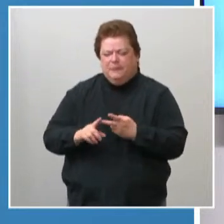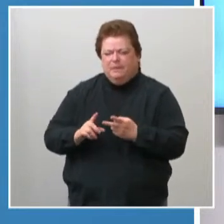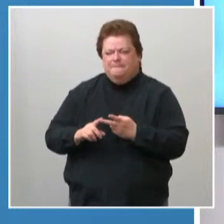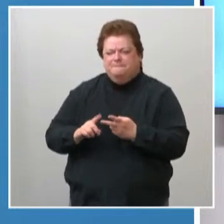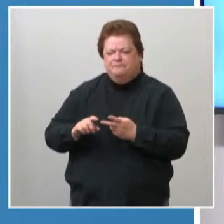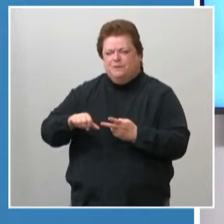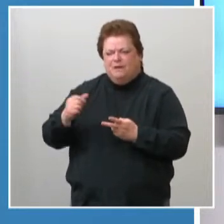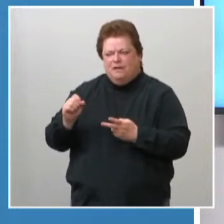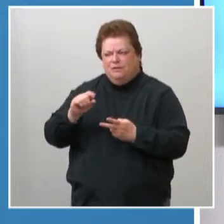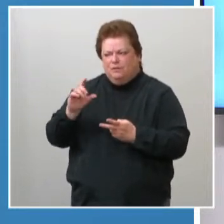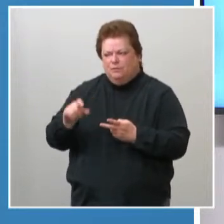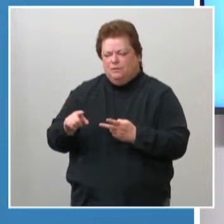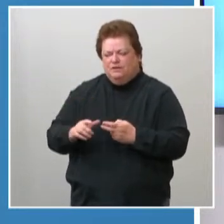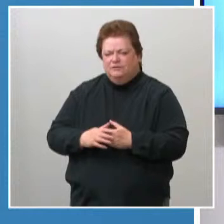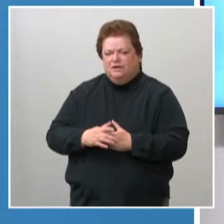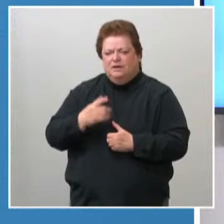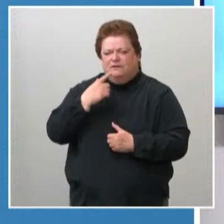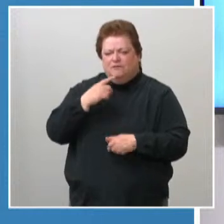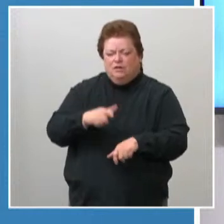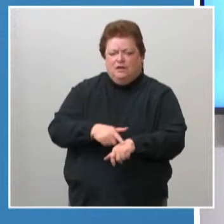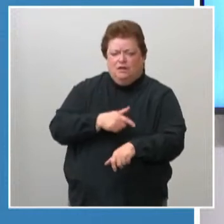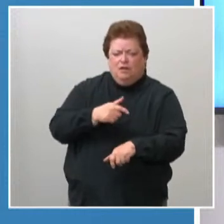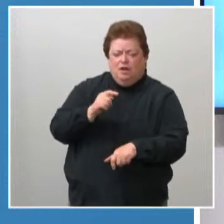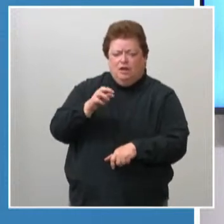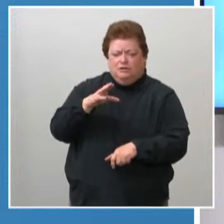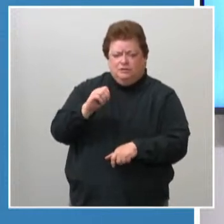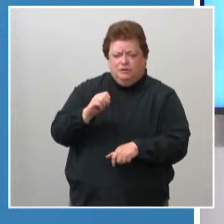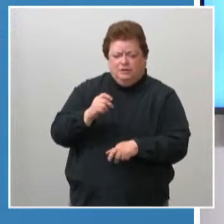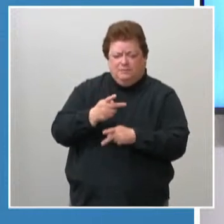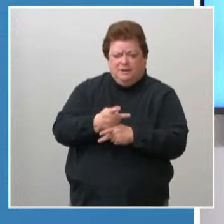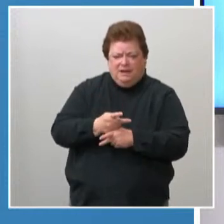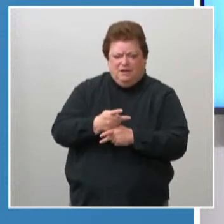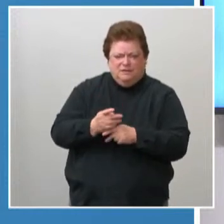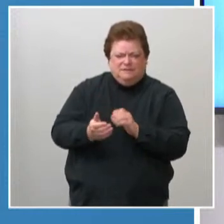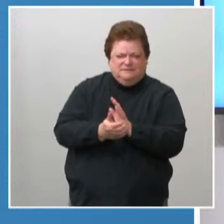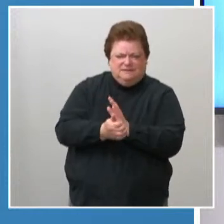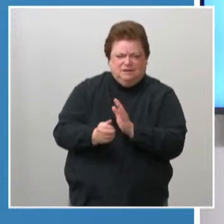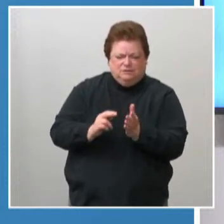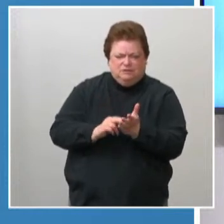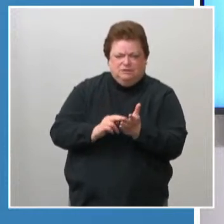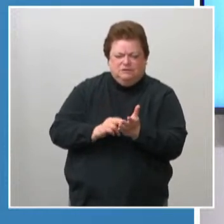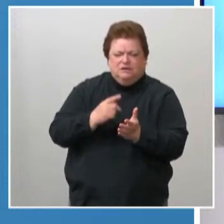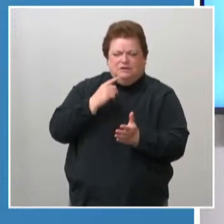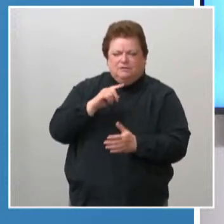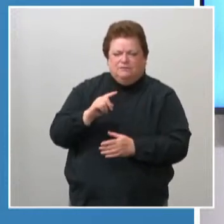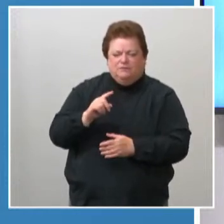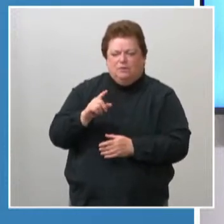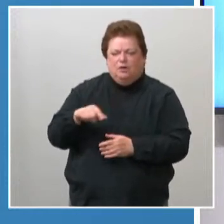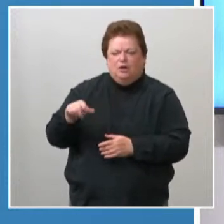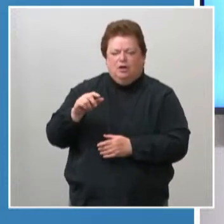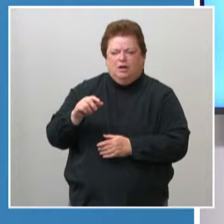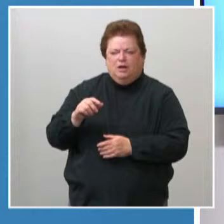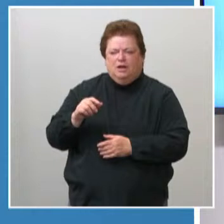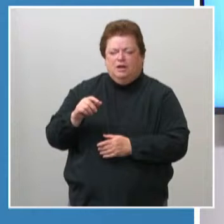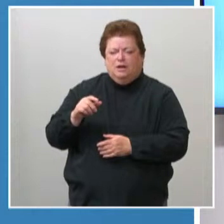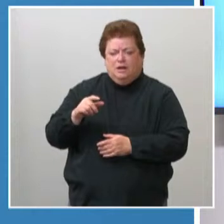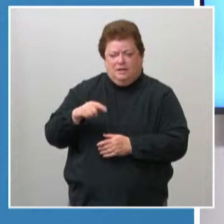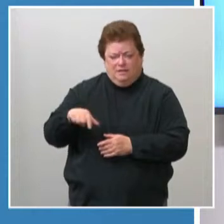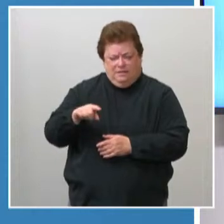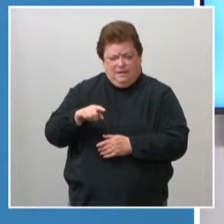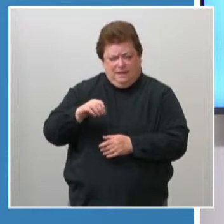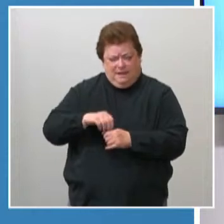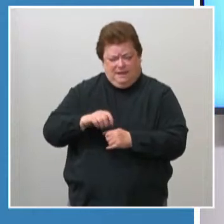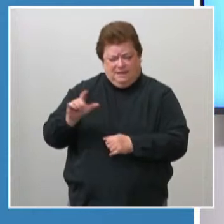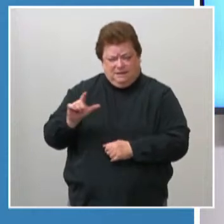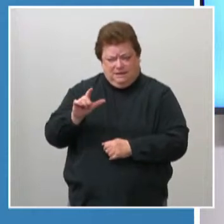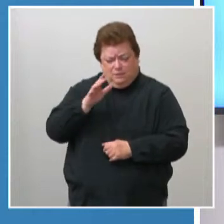the long-term care beds or the skilled nursing care beds that have been opened up for hospital patients, those ones in Lincoln, are they